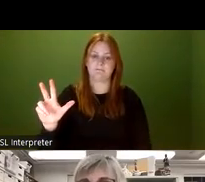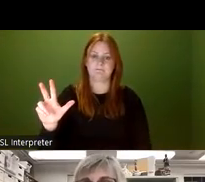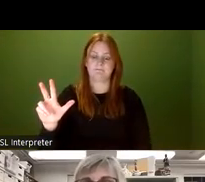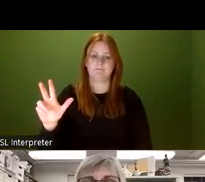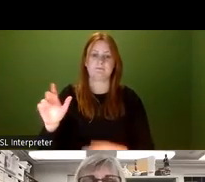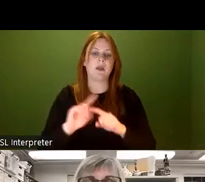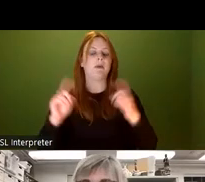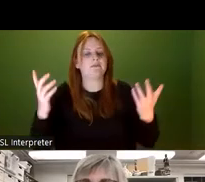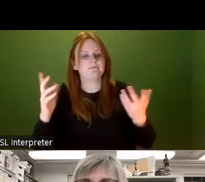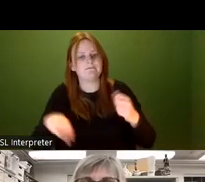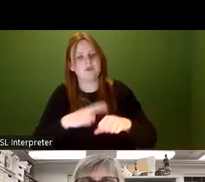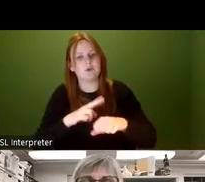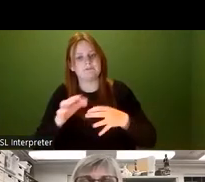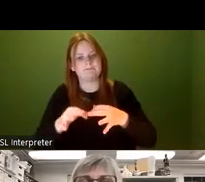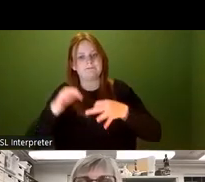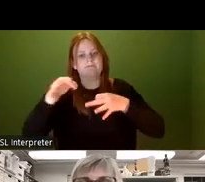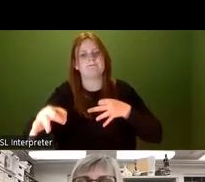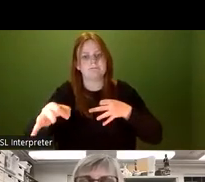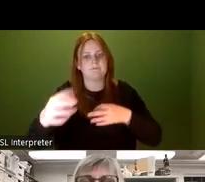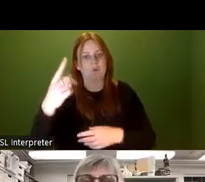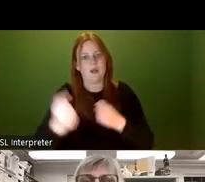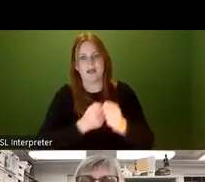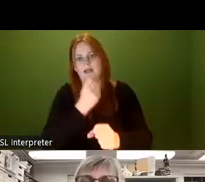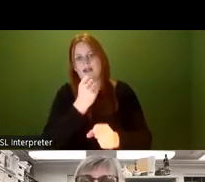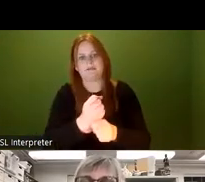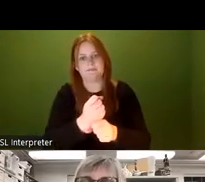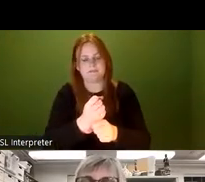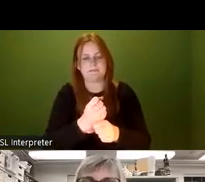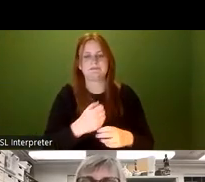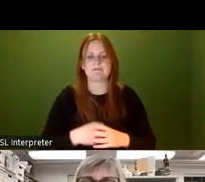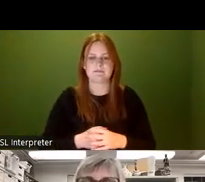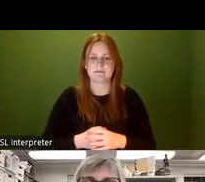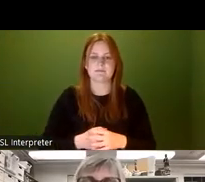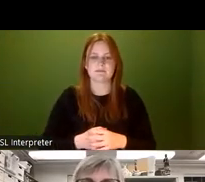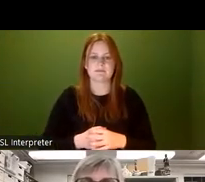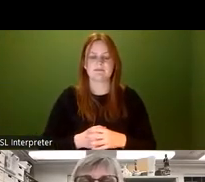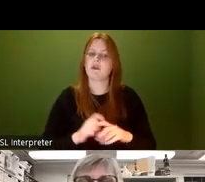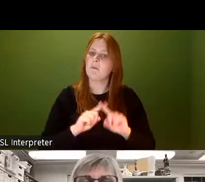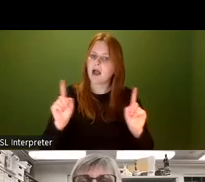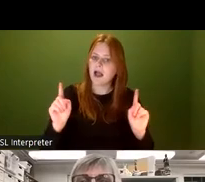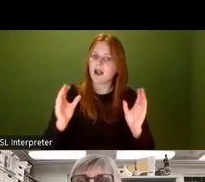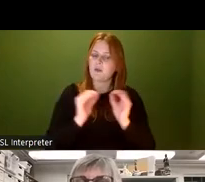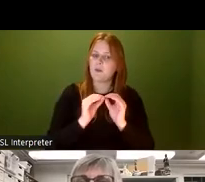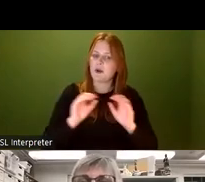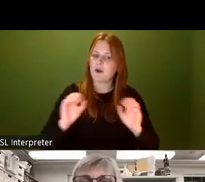but of course it was postponed for an entire year. And that actually gave me a chance to